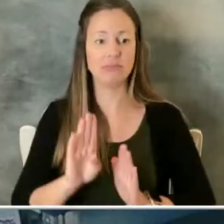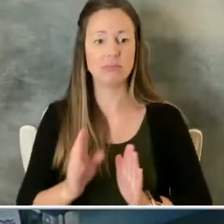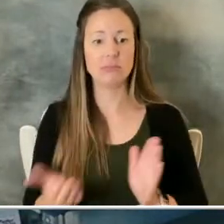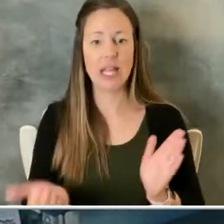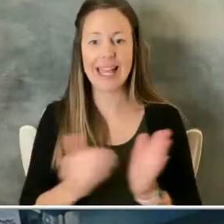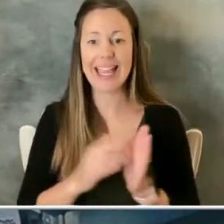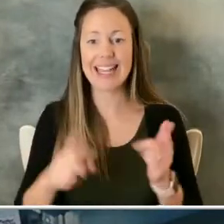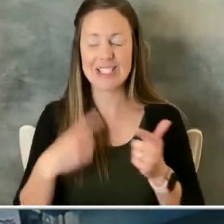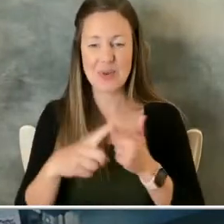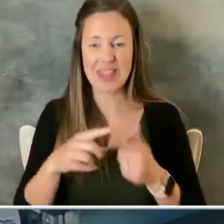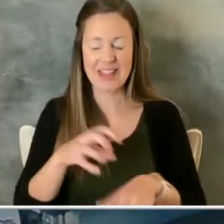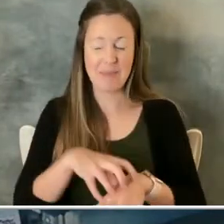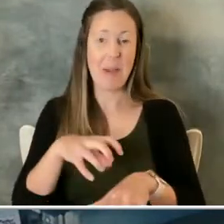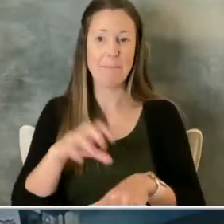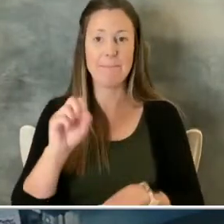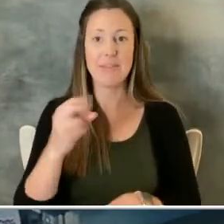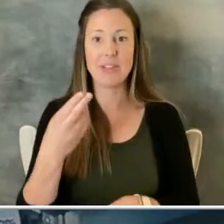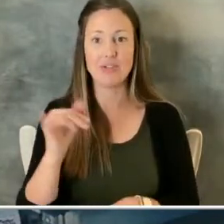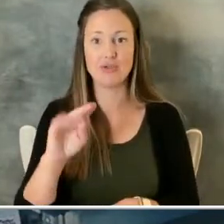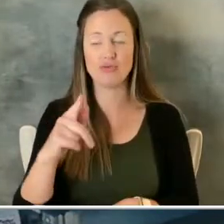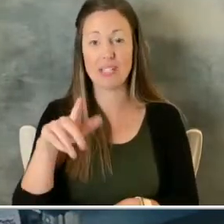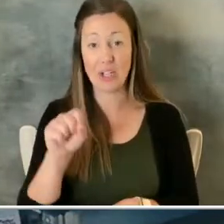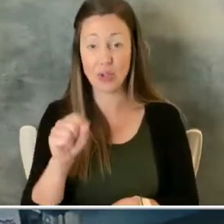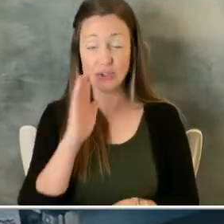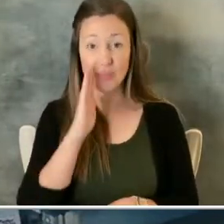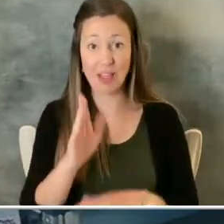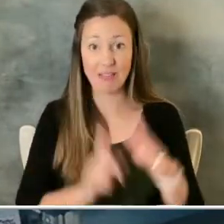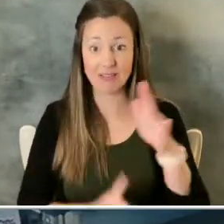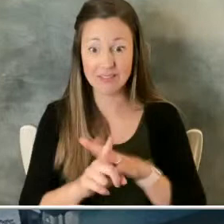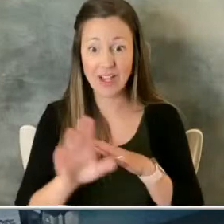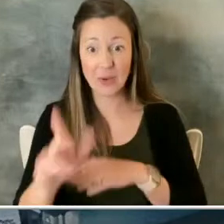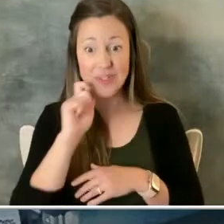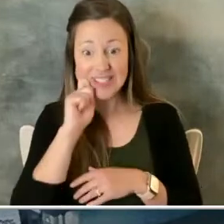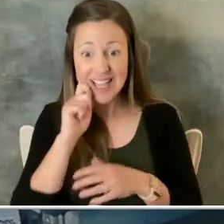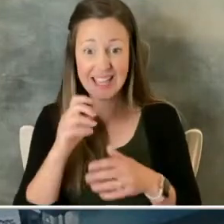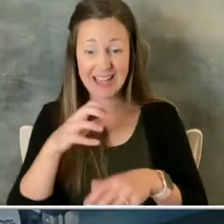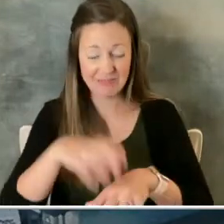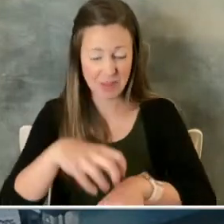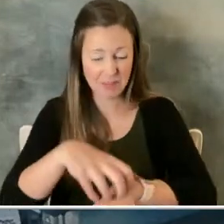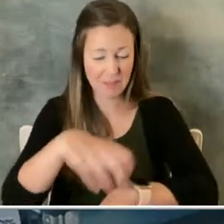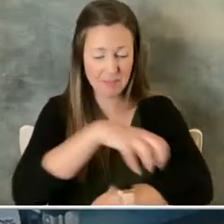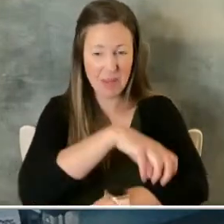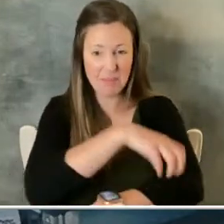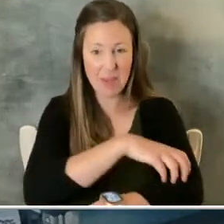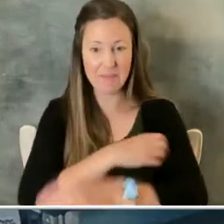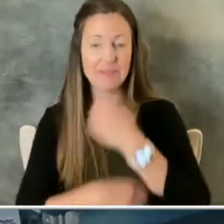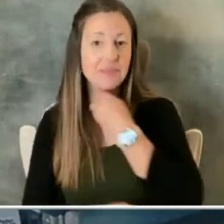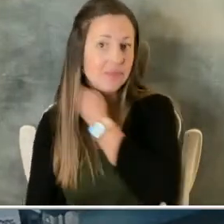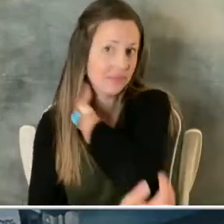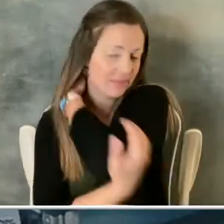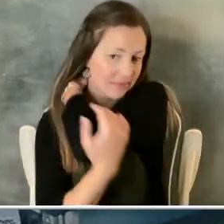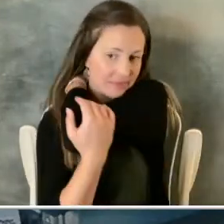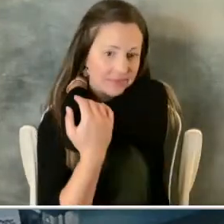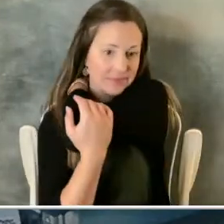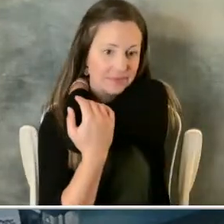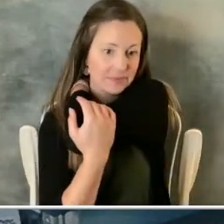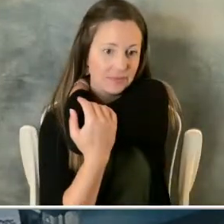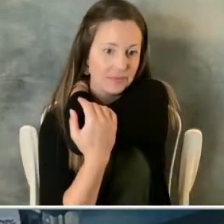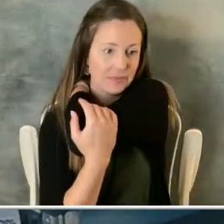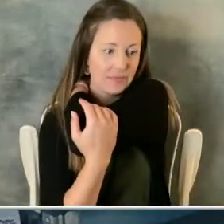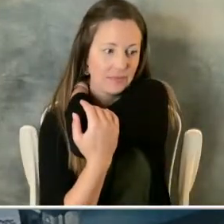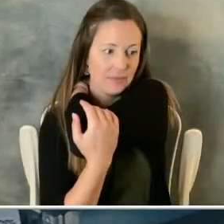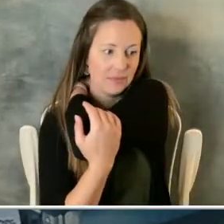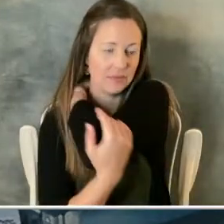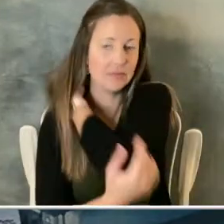of lesions on your skin that look like little clear, we call them vesicles, and they can be